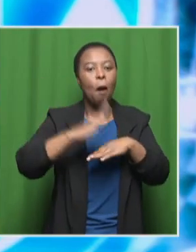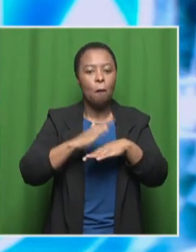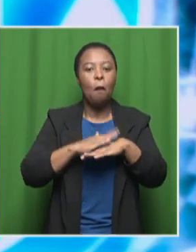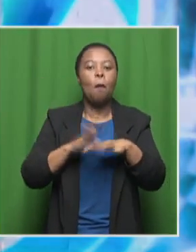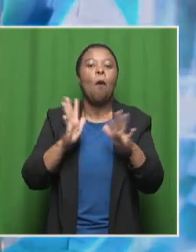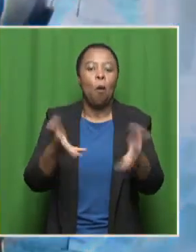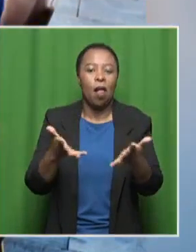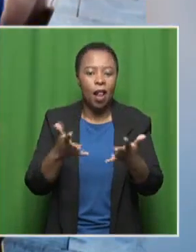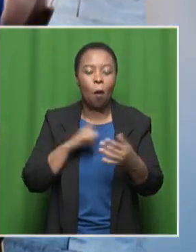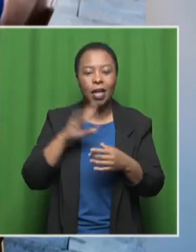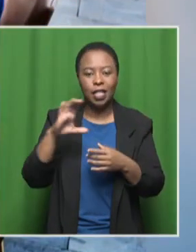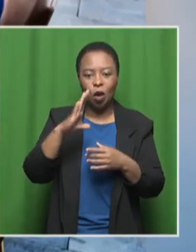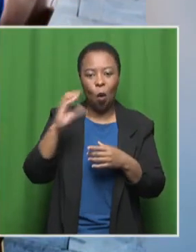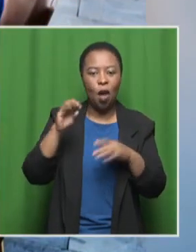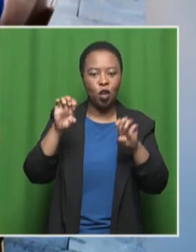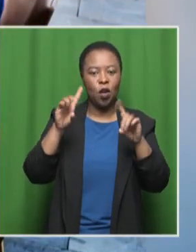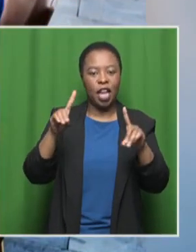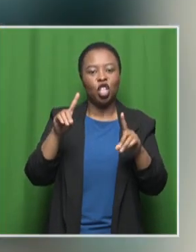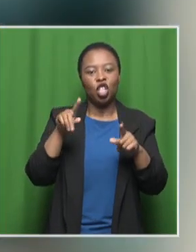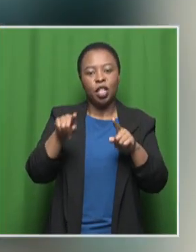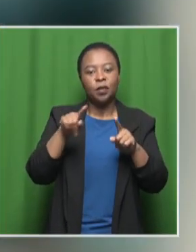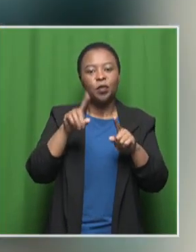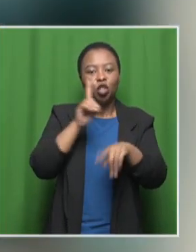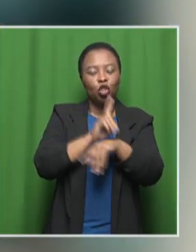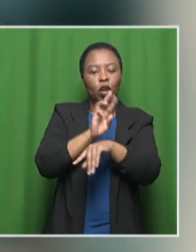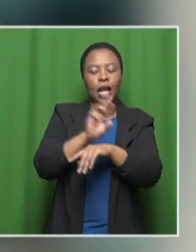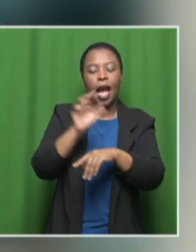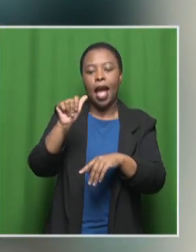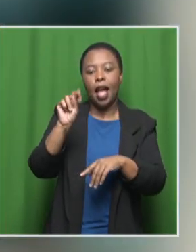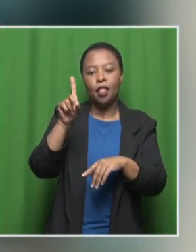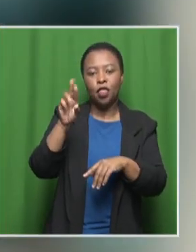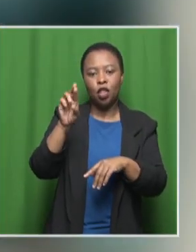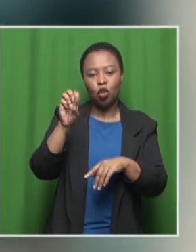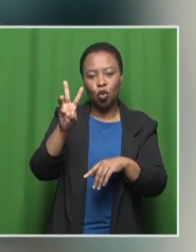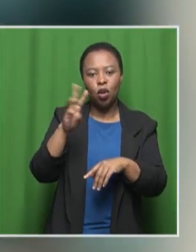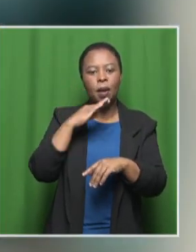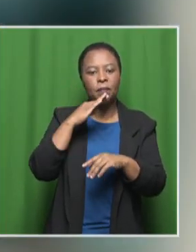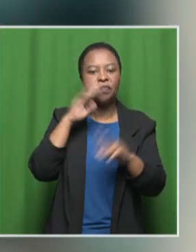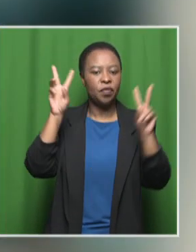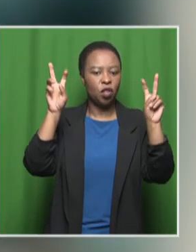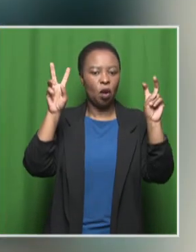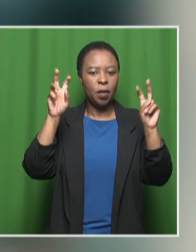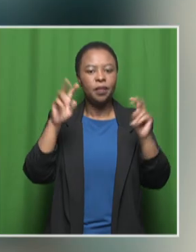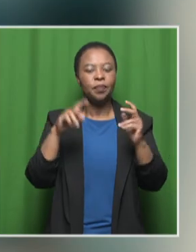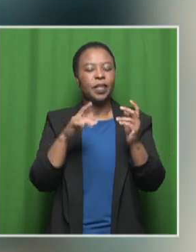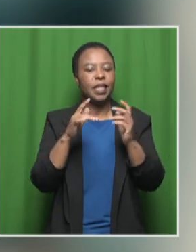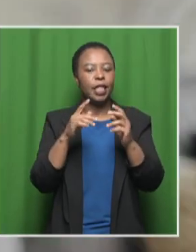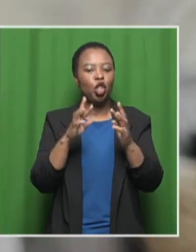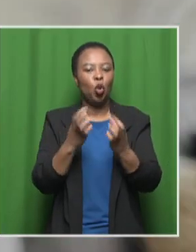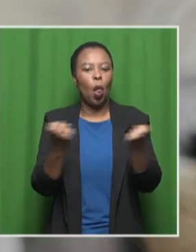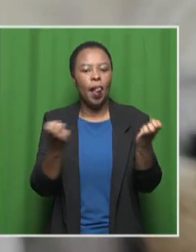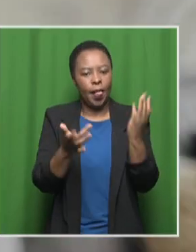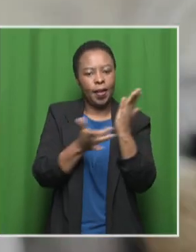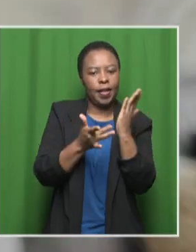and CEO of Edge Education, Dr. Andrew Hibling, talking to us about the topic. It's called Beyond Tooling Up with Technology,